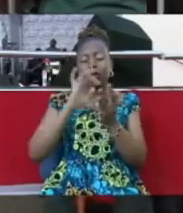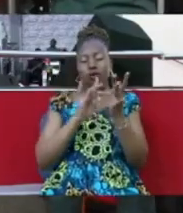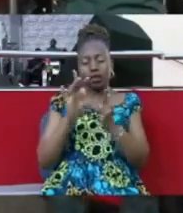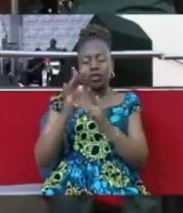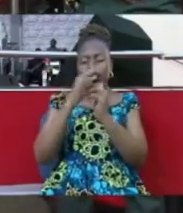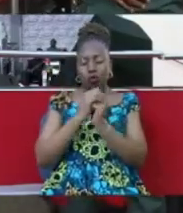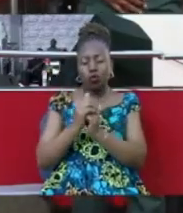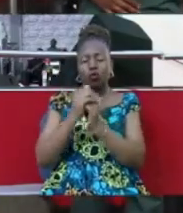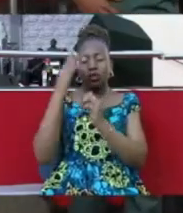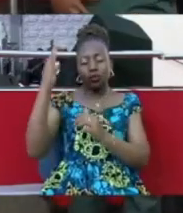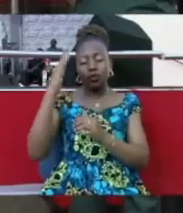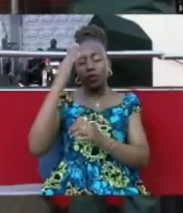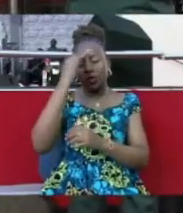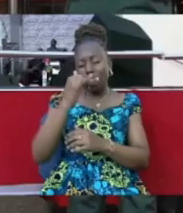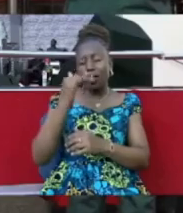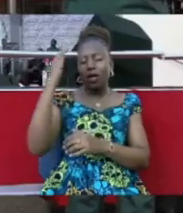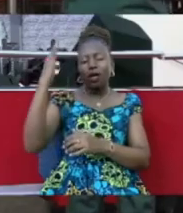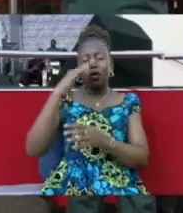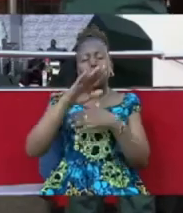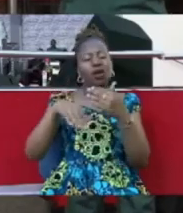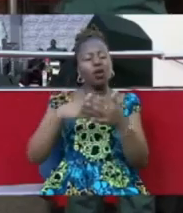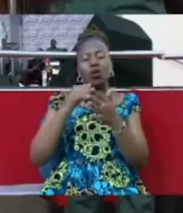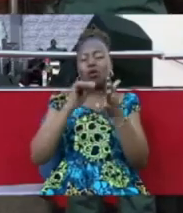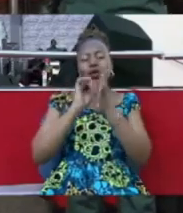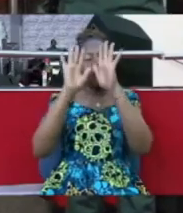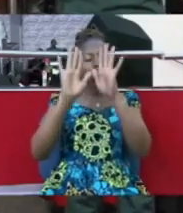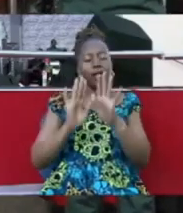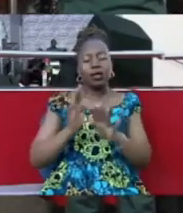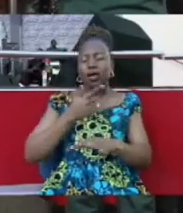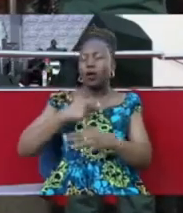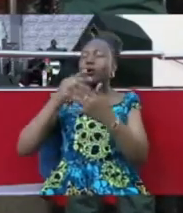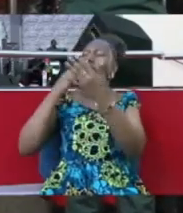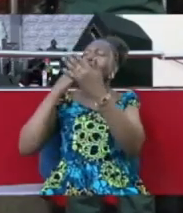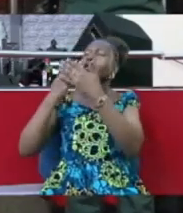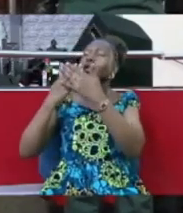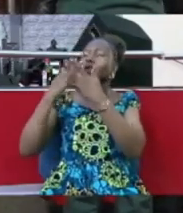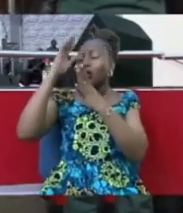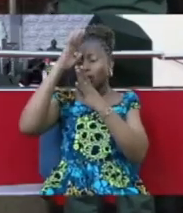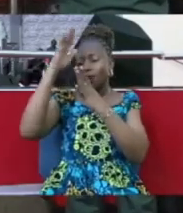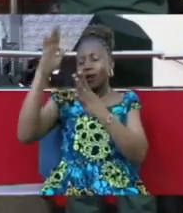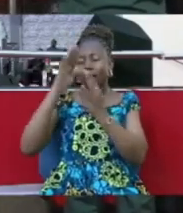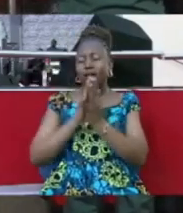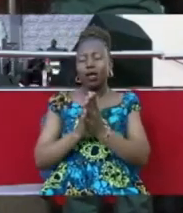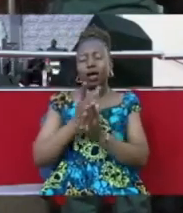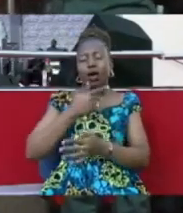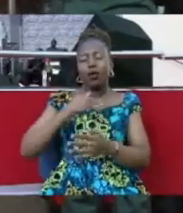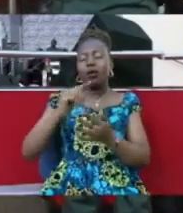you because you are all that matters. We thank you, our Father. We give